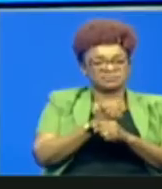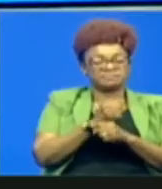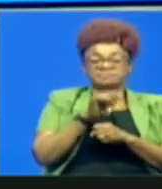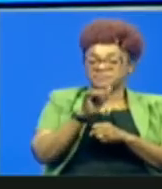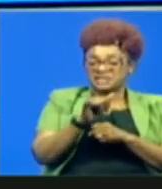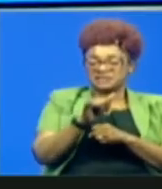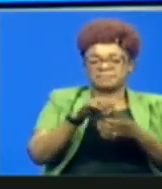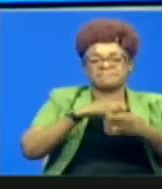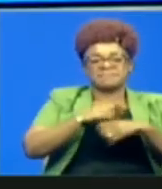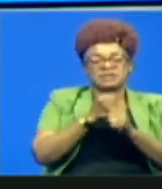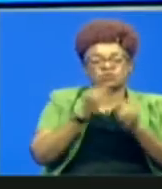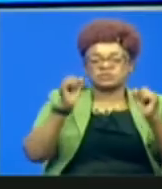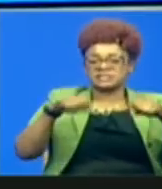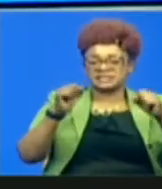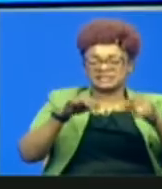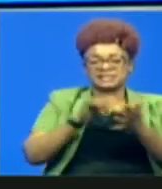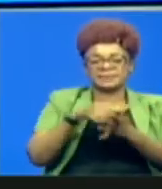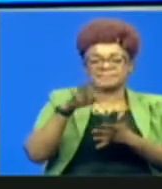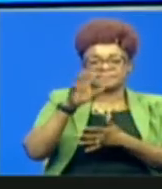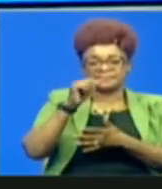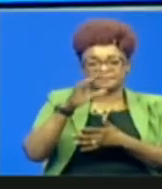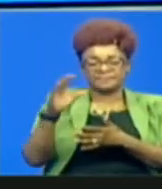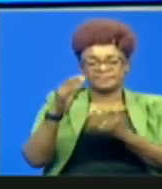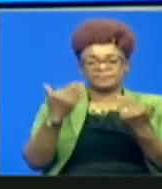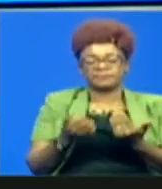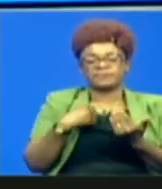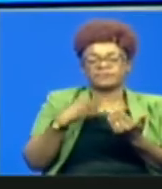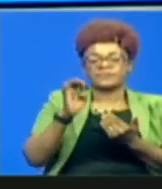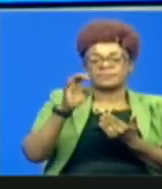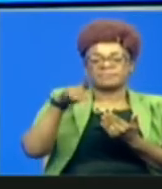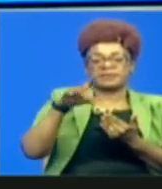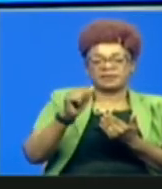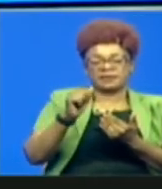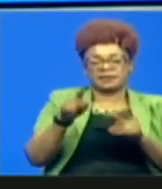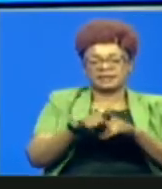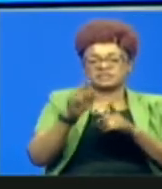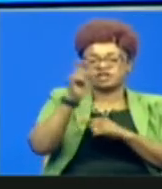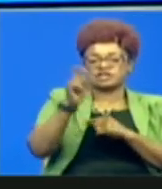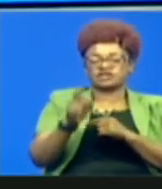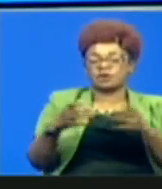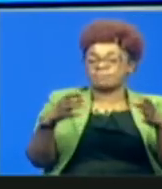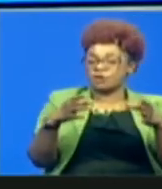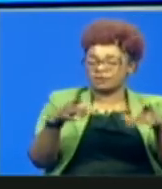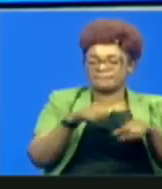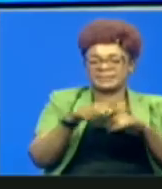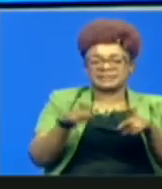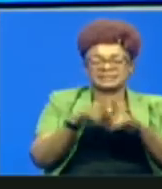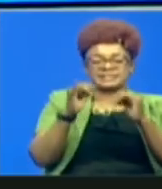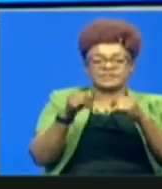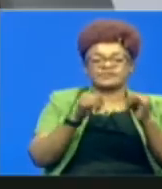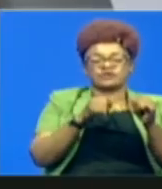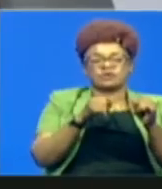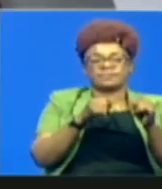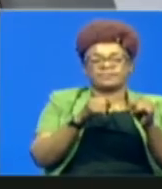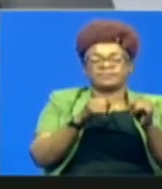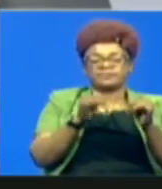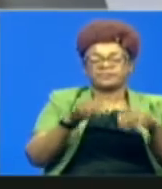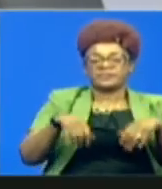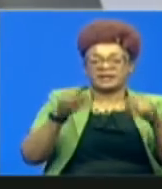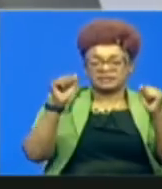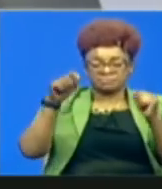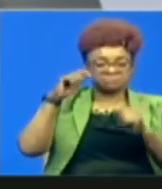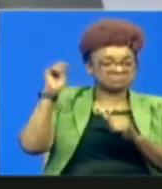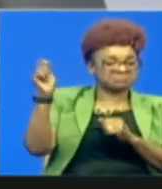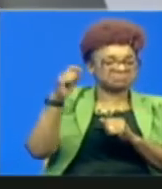to consensus that the EAC will not ascend to the EPAs as a regional bloc, but as individual nations. Heads of state at the